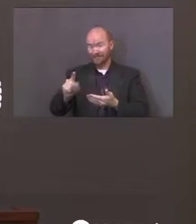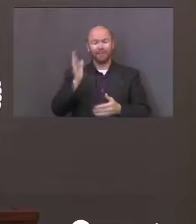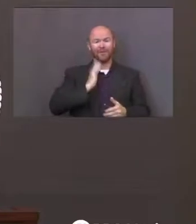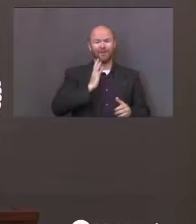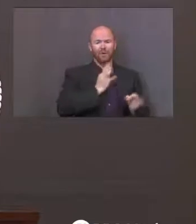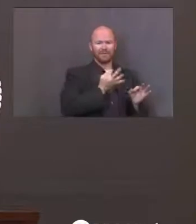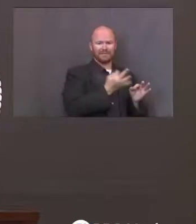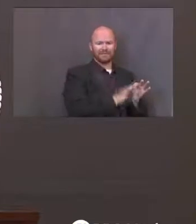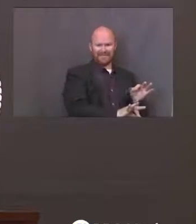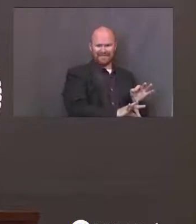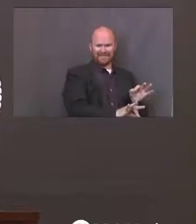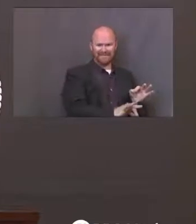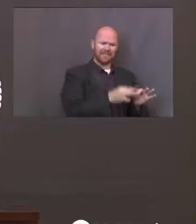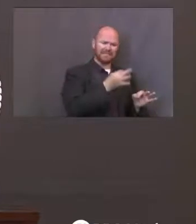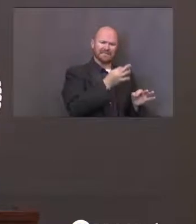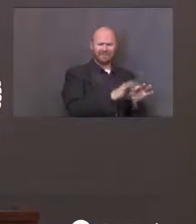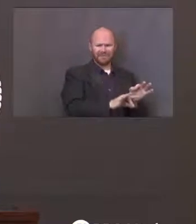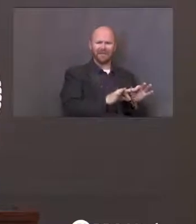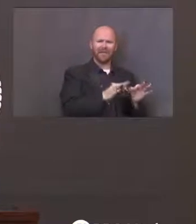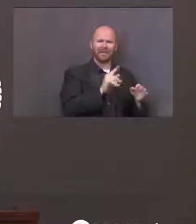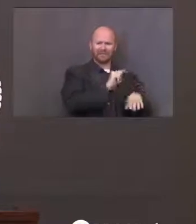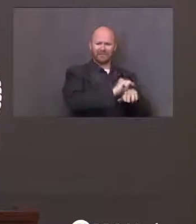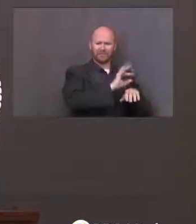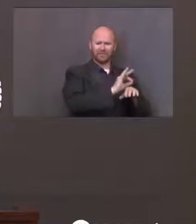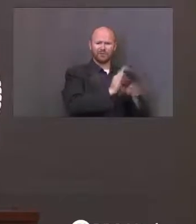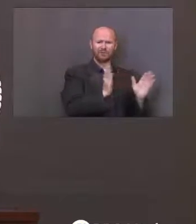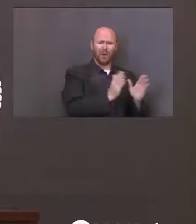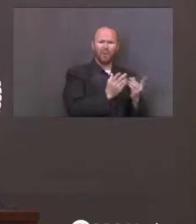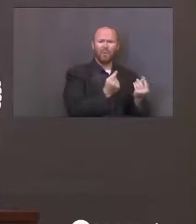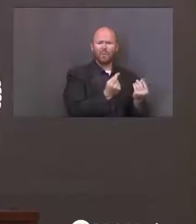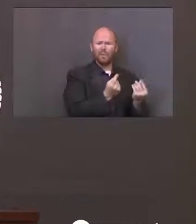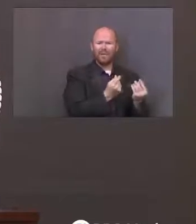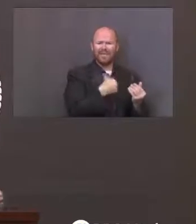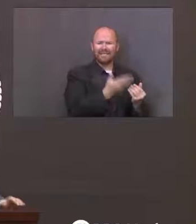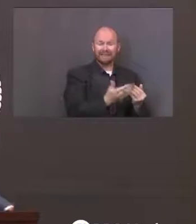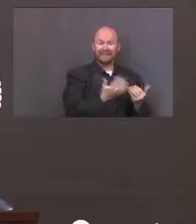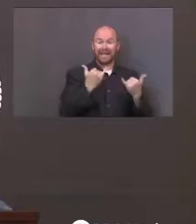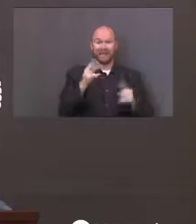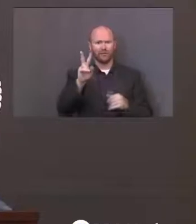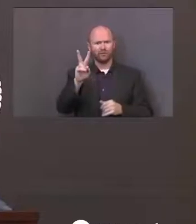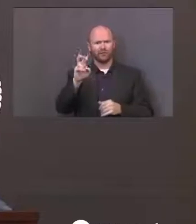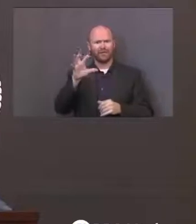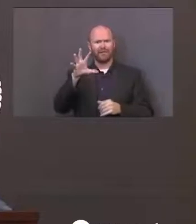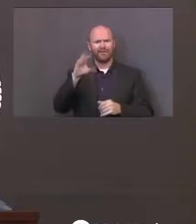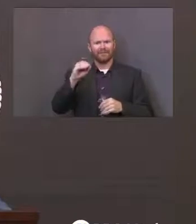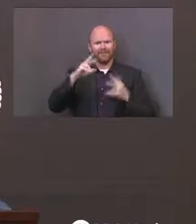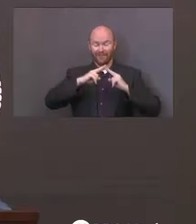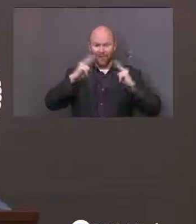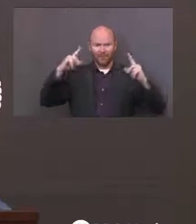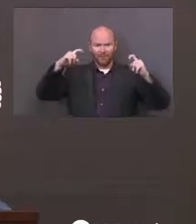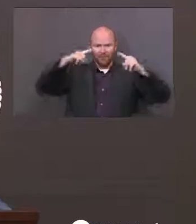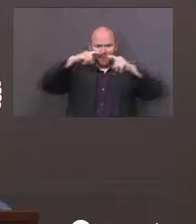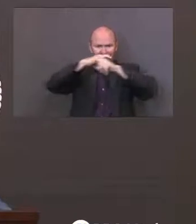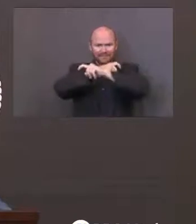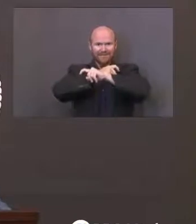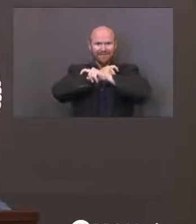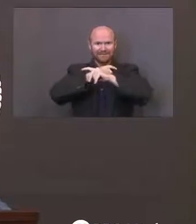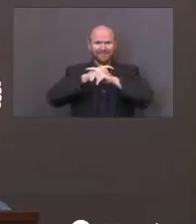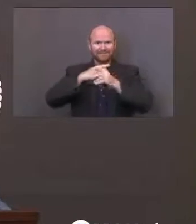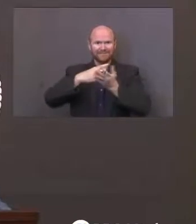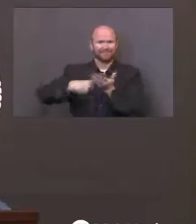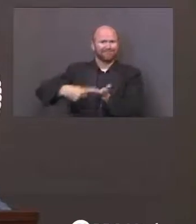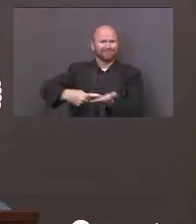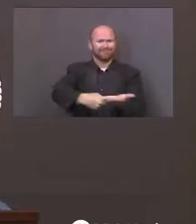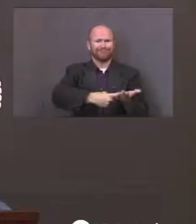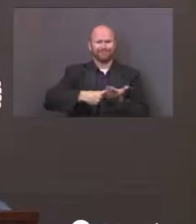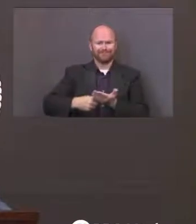from the simplicity of a small group of people talking about these issues to 250 people. But with complexity comes